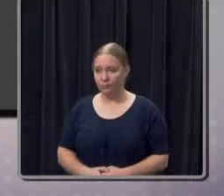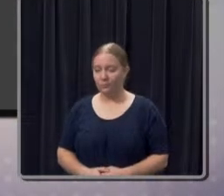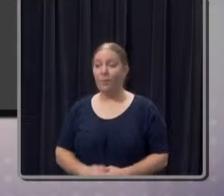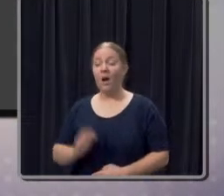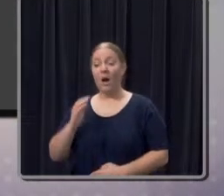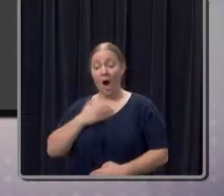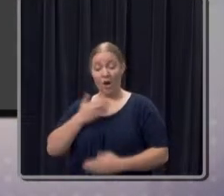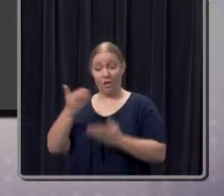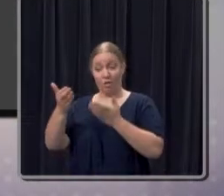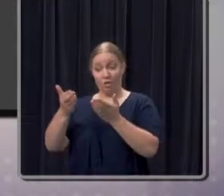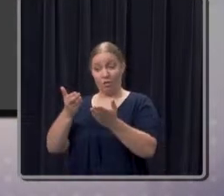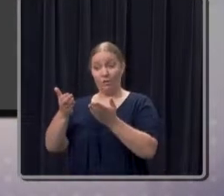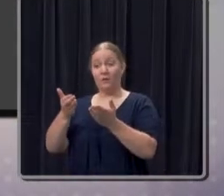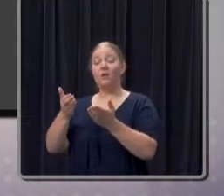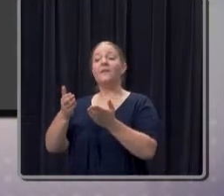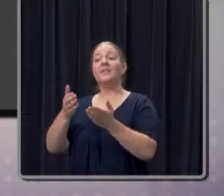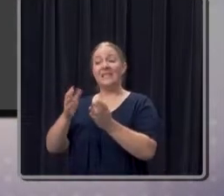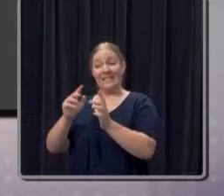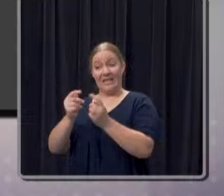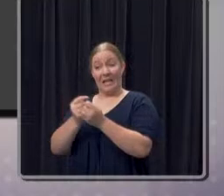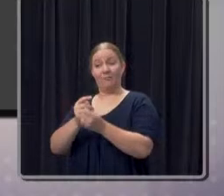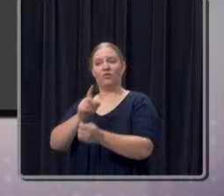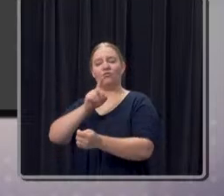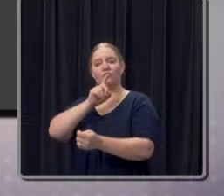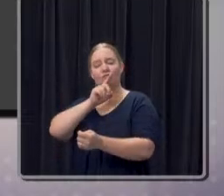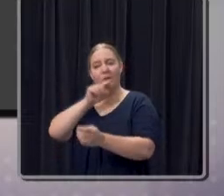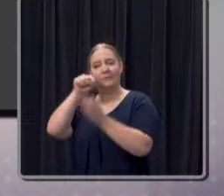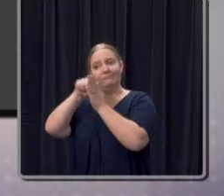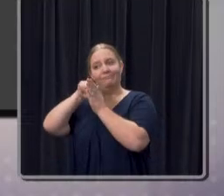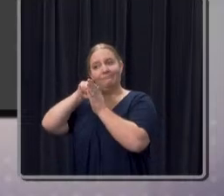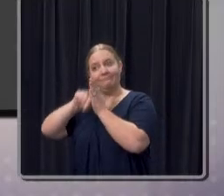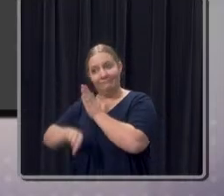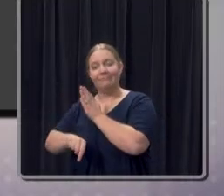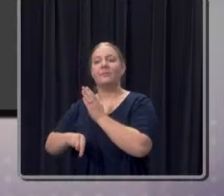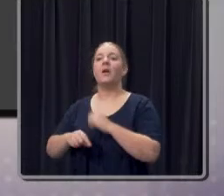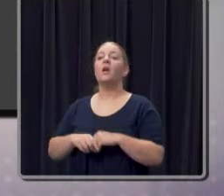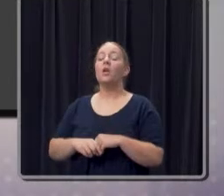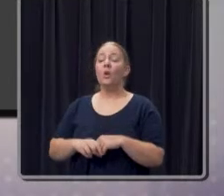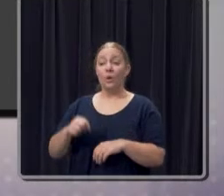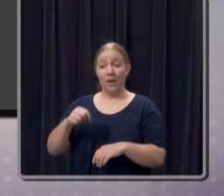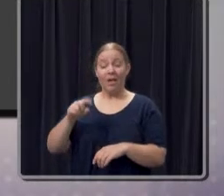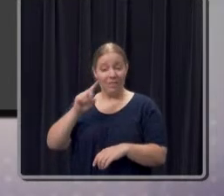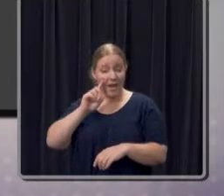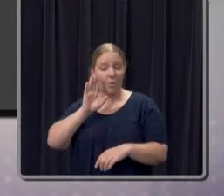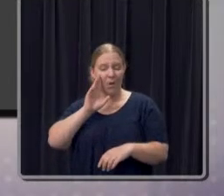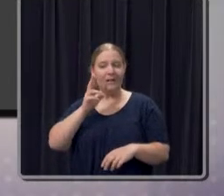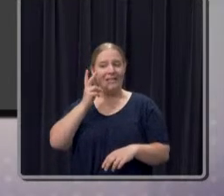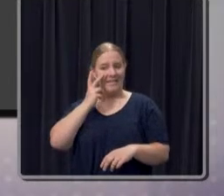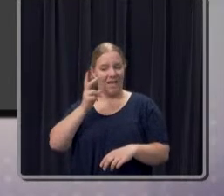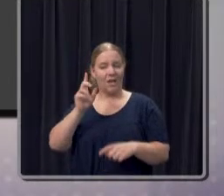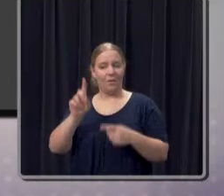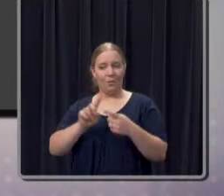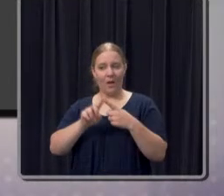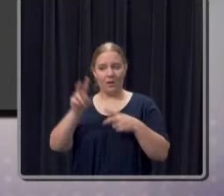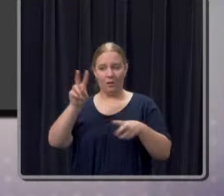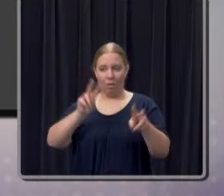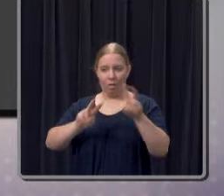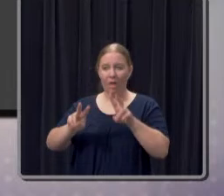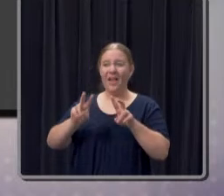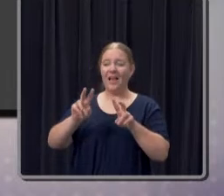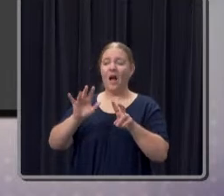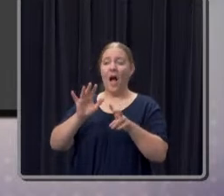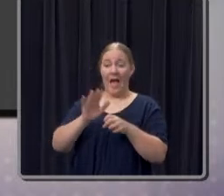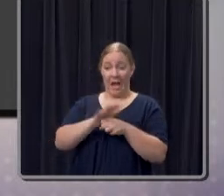Our Learning Services team is very comprehensive, and I think you'll see that as you look at the areas in